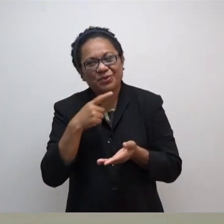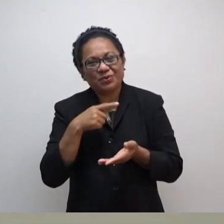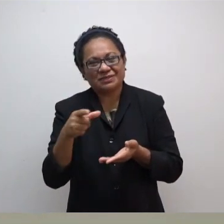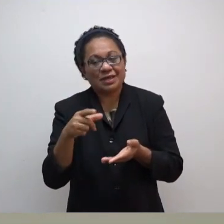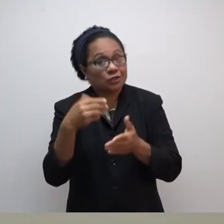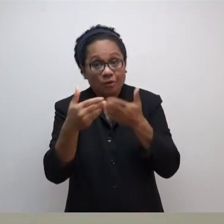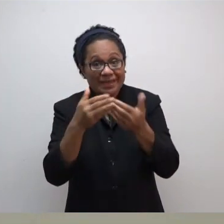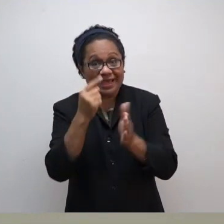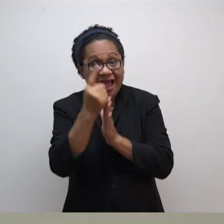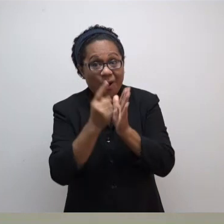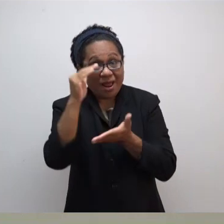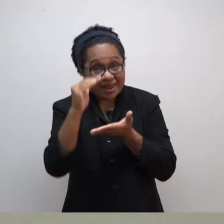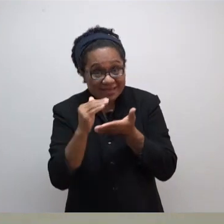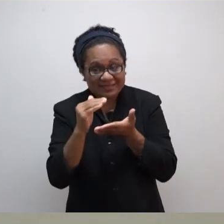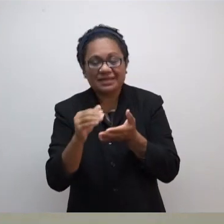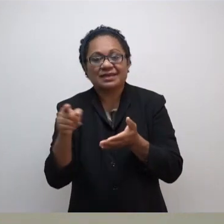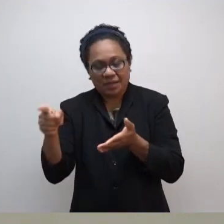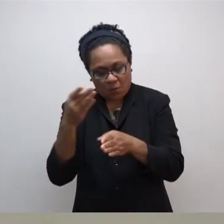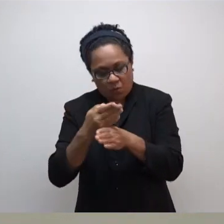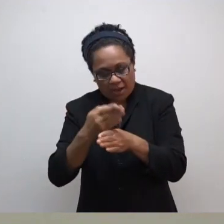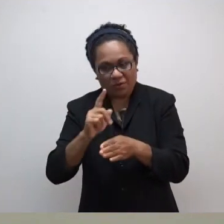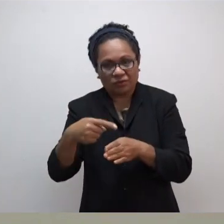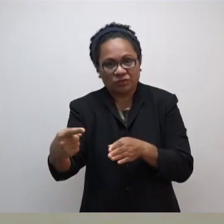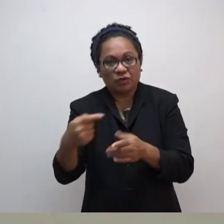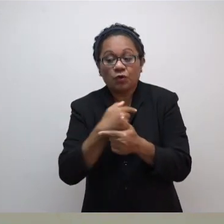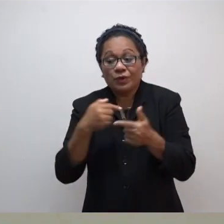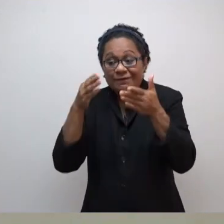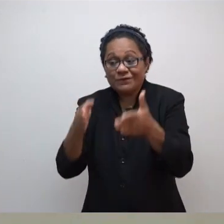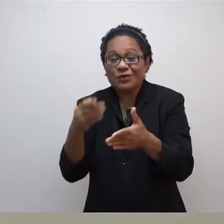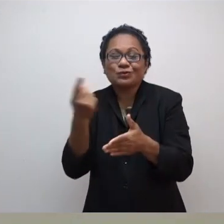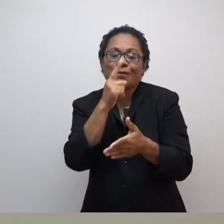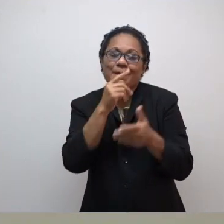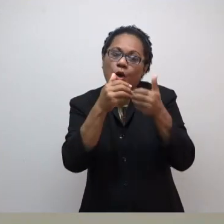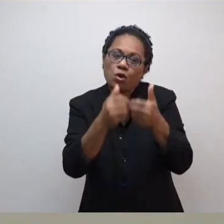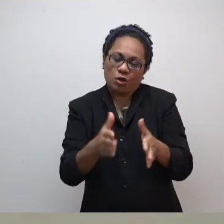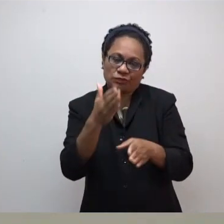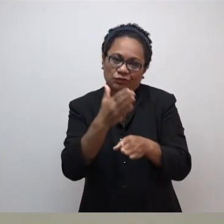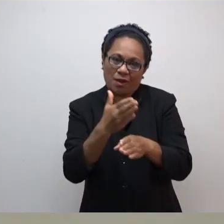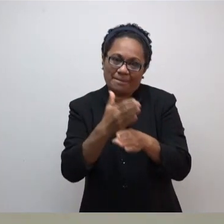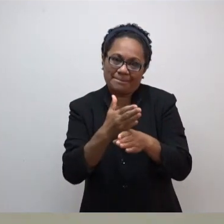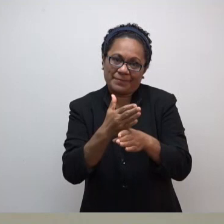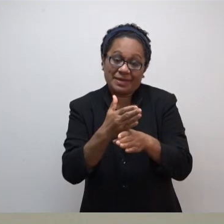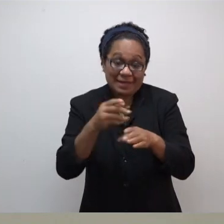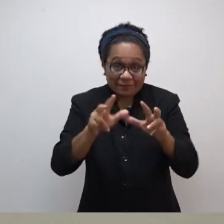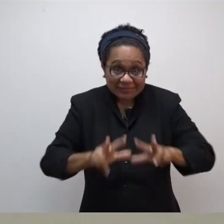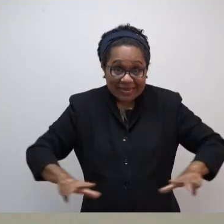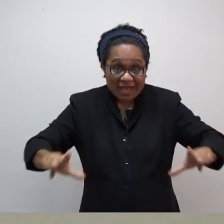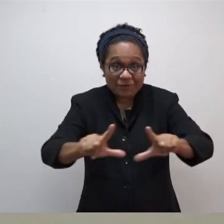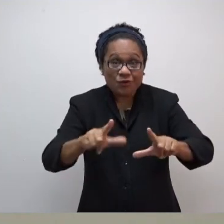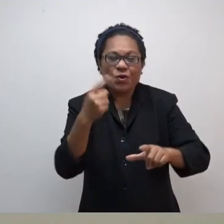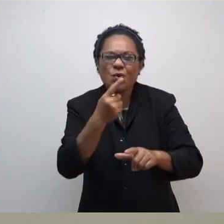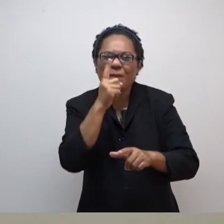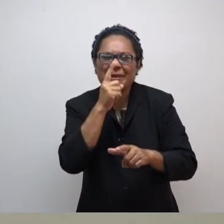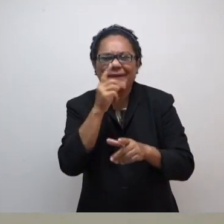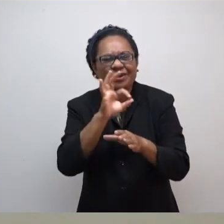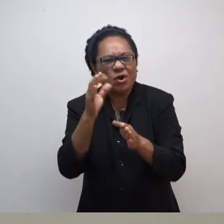This is eligible for those people who are actually unemployed completely, whether in the informal or the formal sector. So please